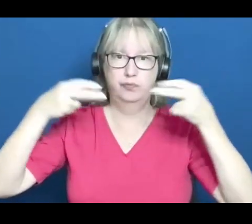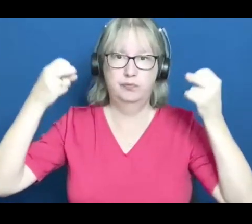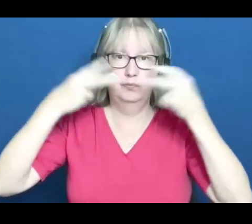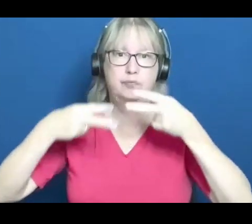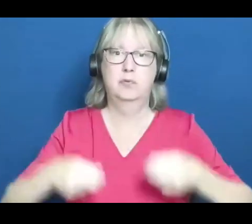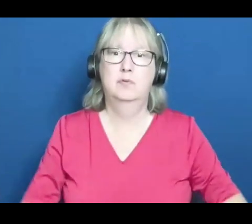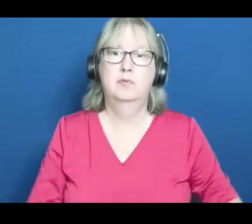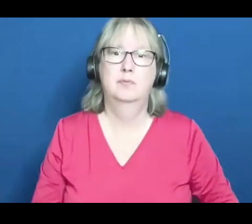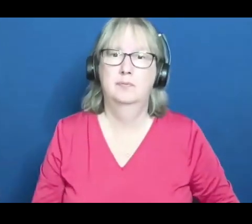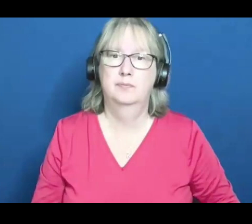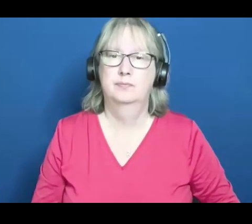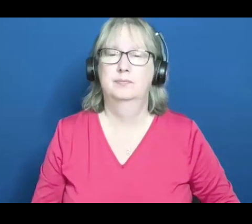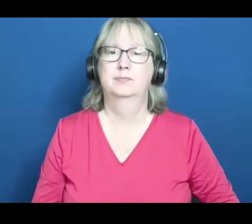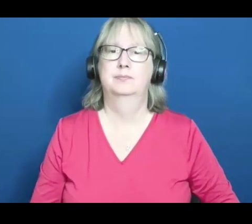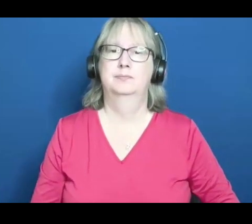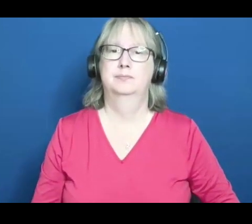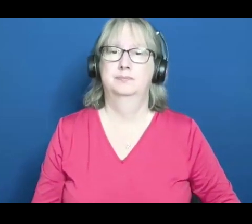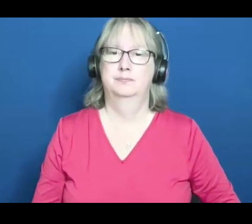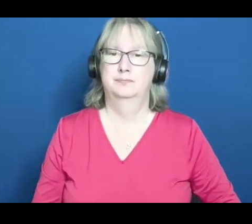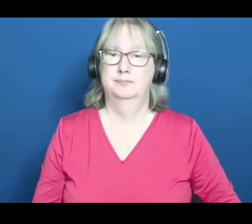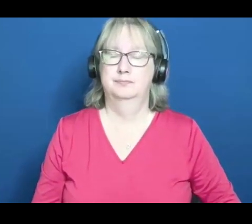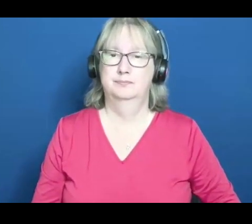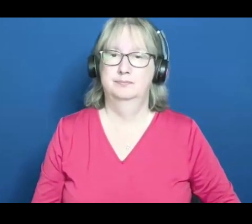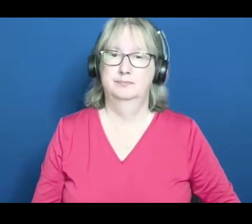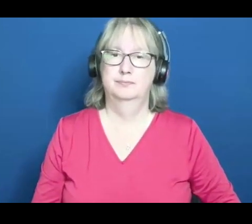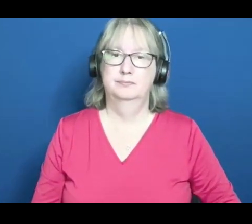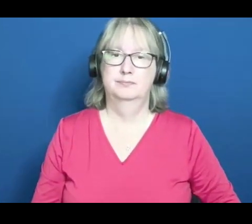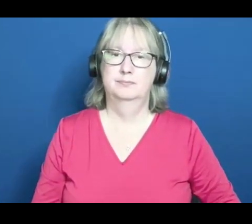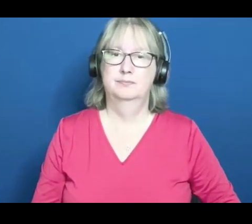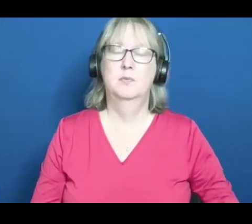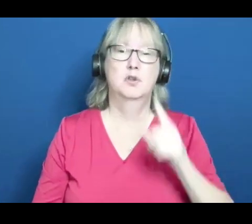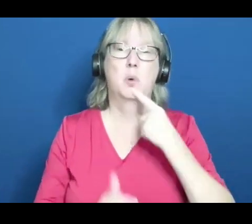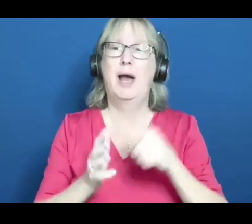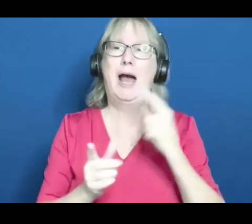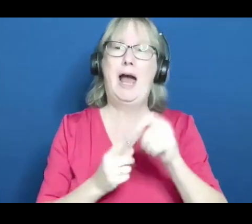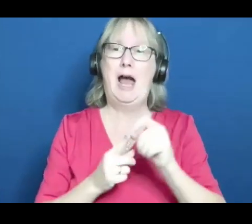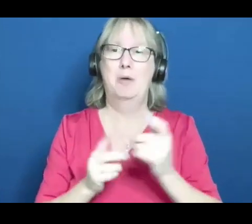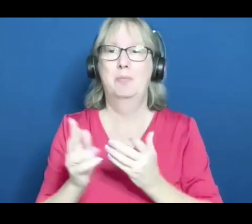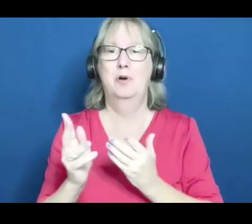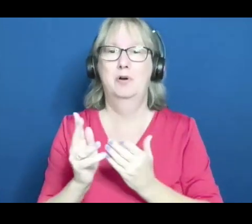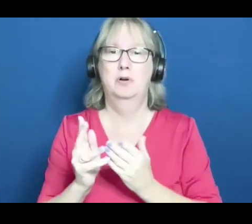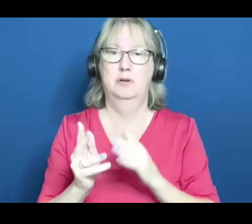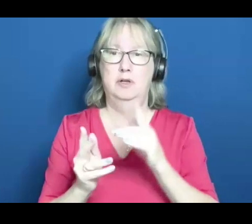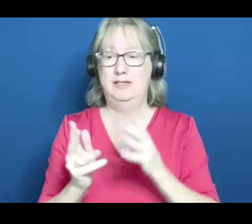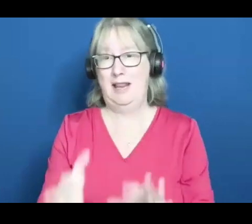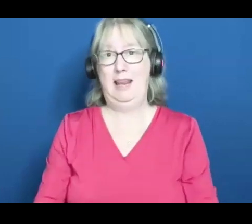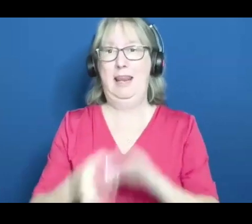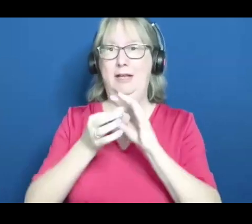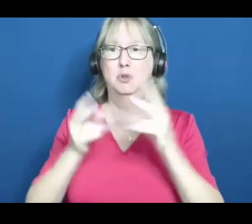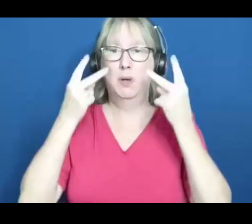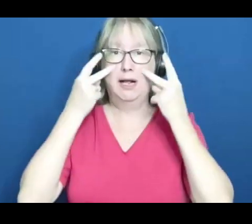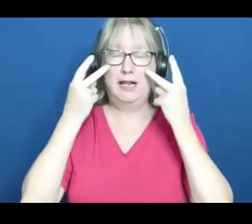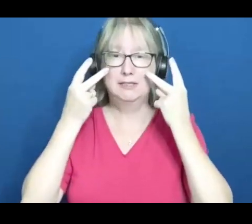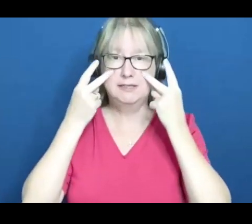with yourself and other individuals. And yeah, basically the app runs through into the glasses,